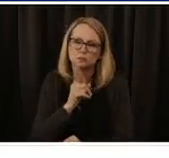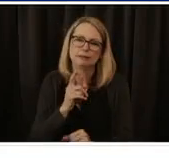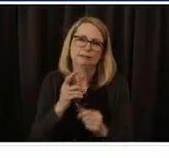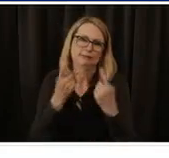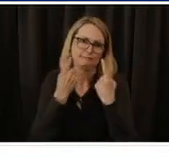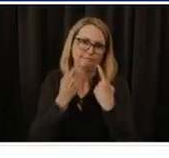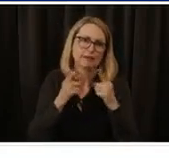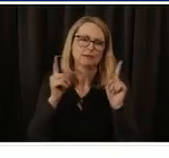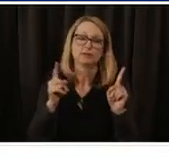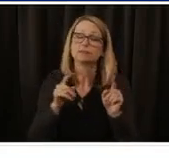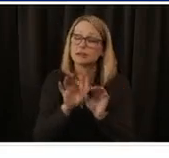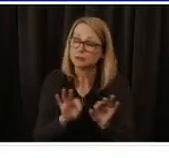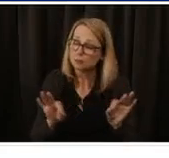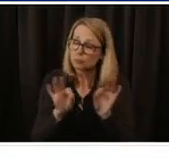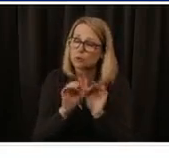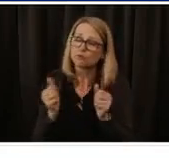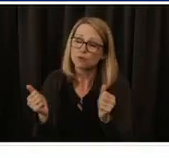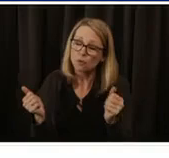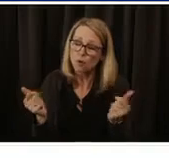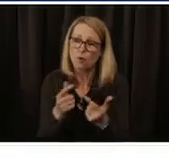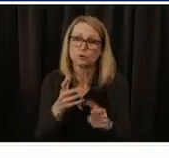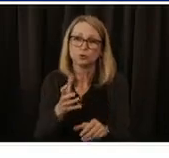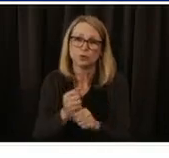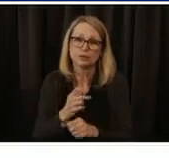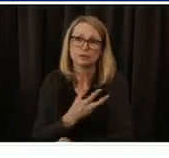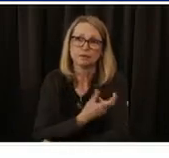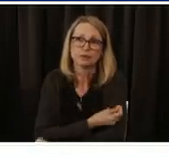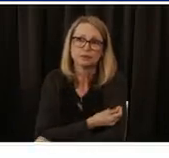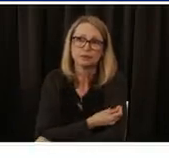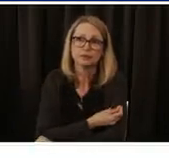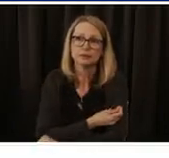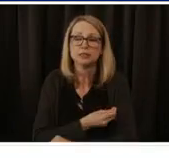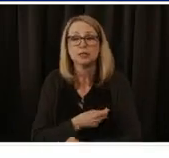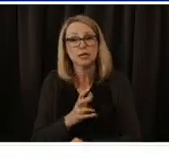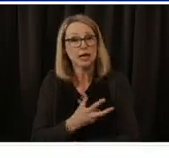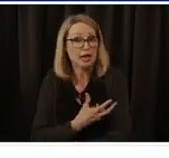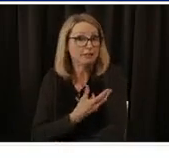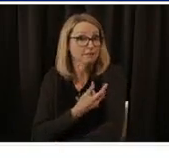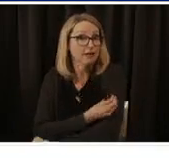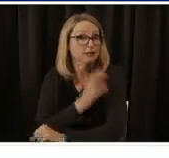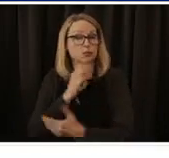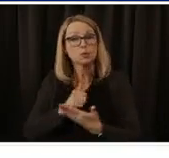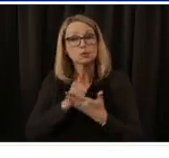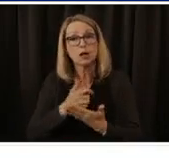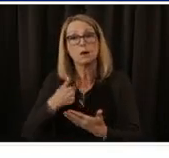this vaccine. Again, remembering that really vaccination is going to be our ticket out of this pandemic.